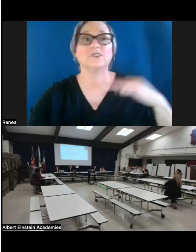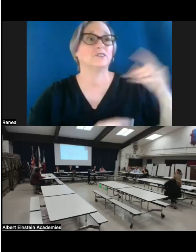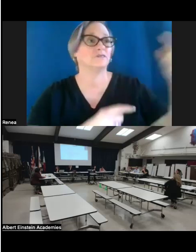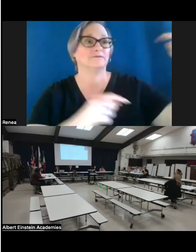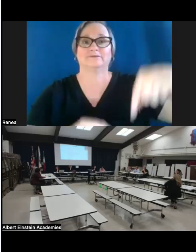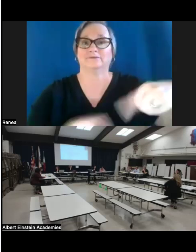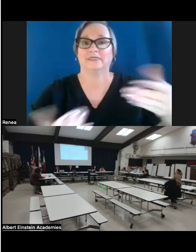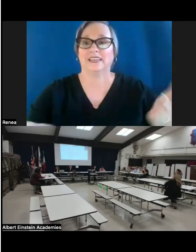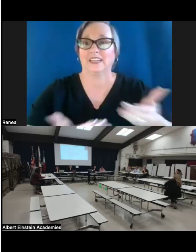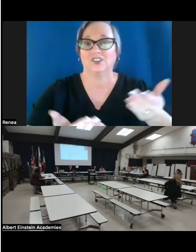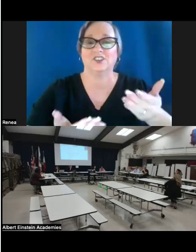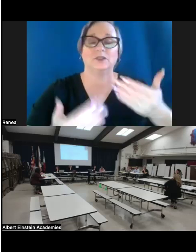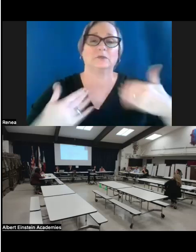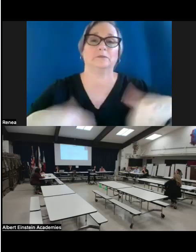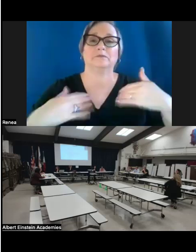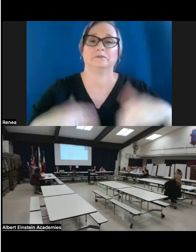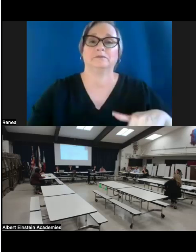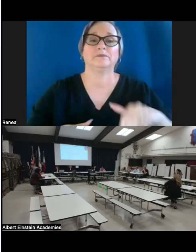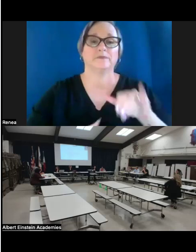is such an